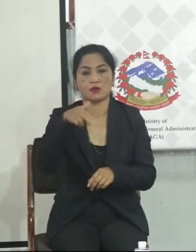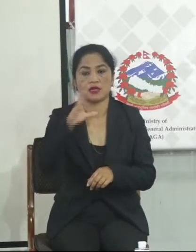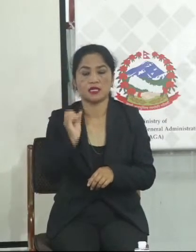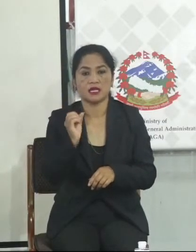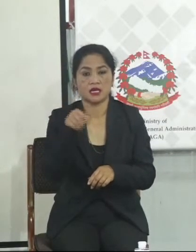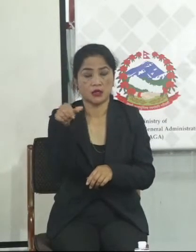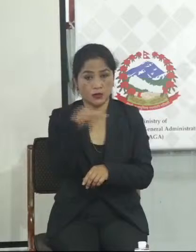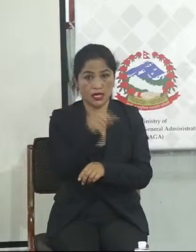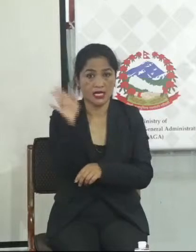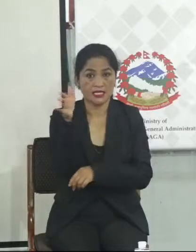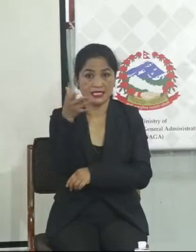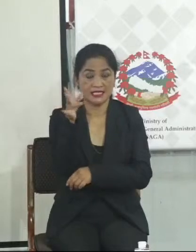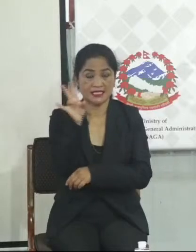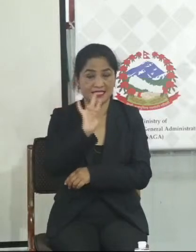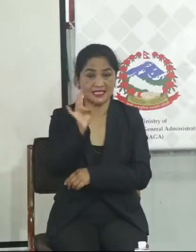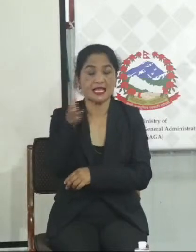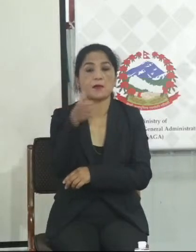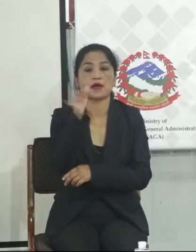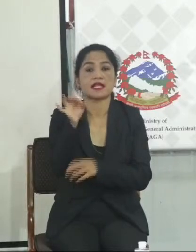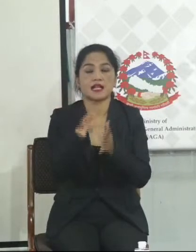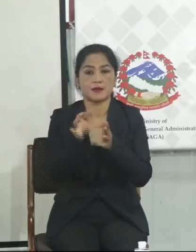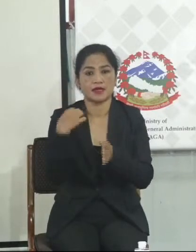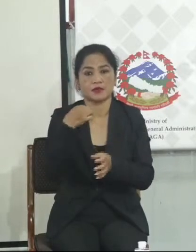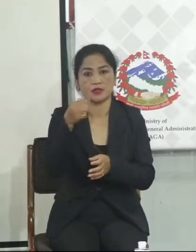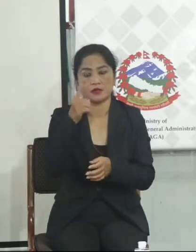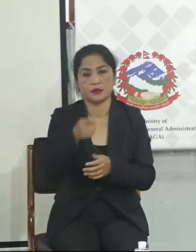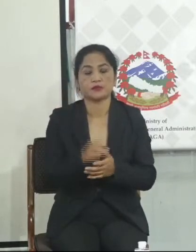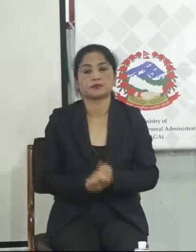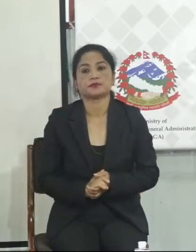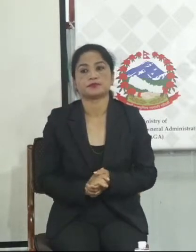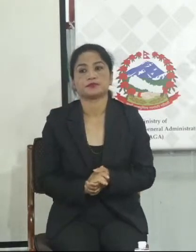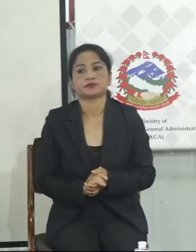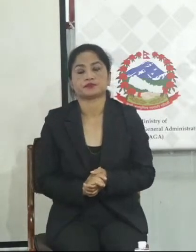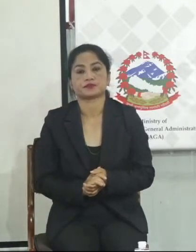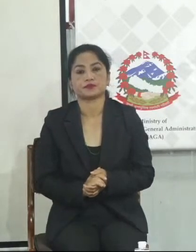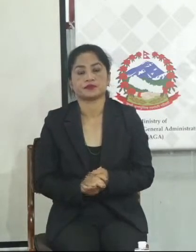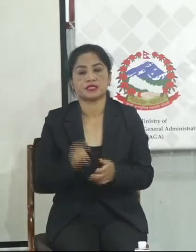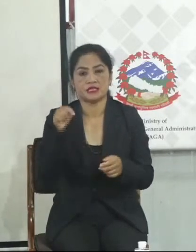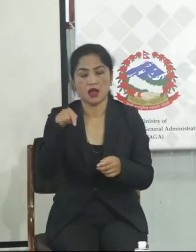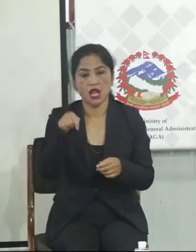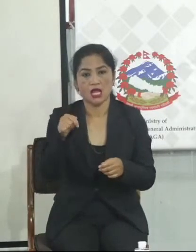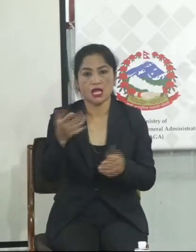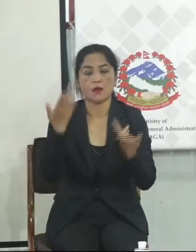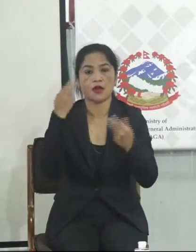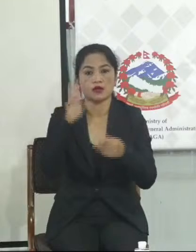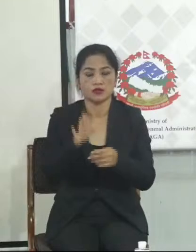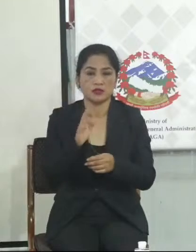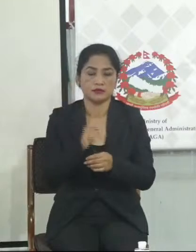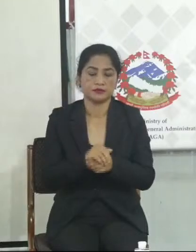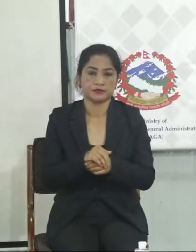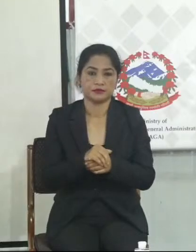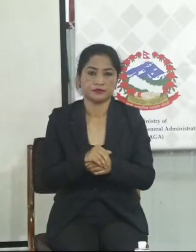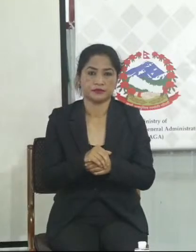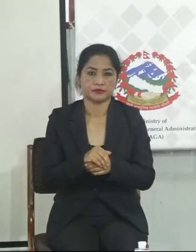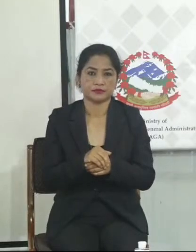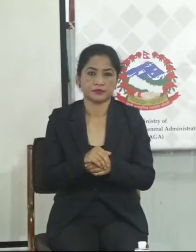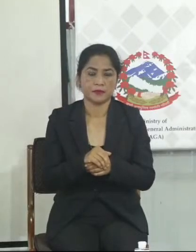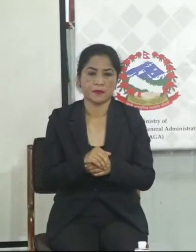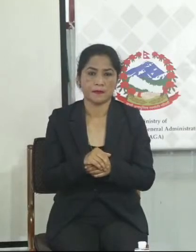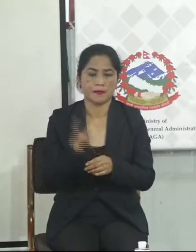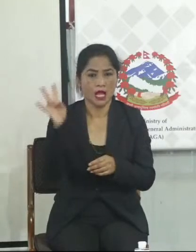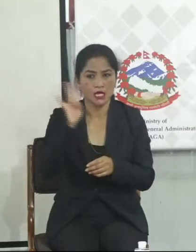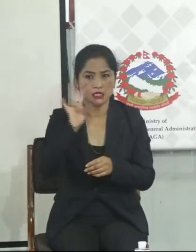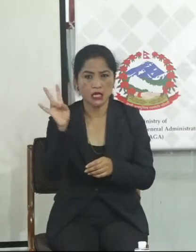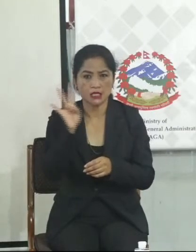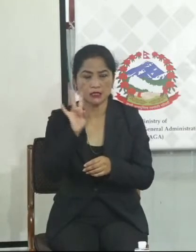is happening in education sector, regarding the education sector. I think he will also link on